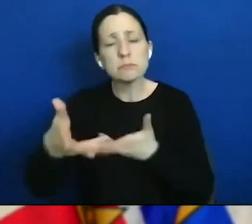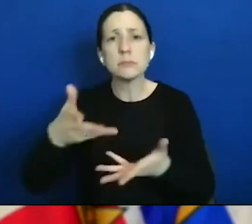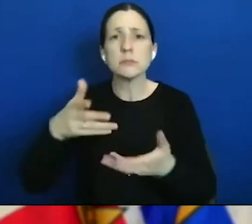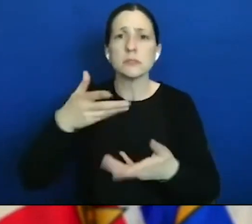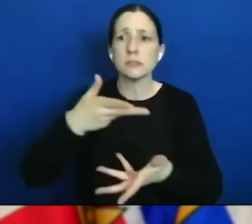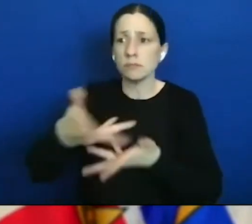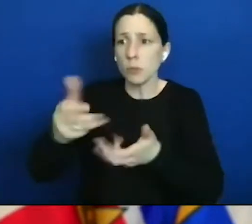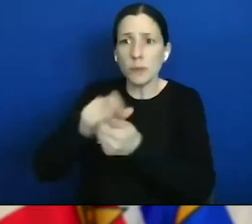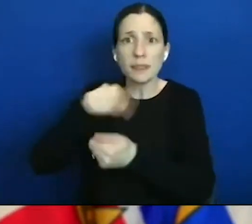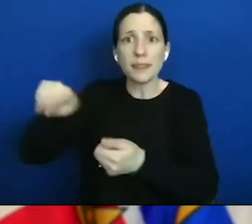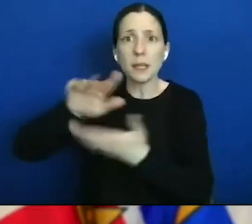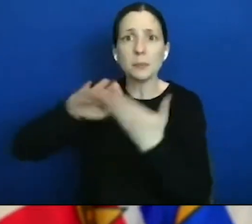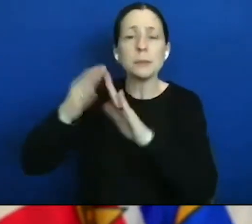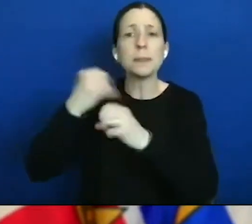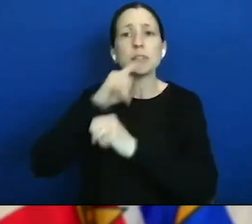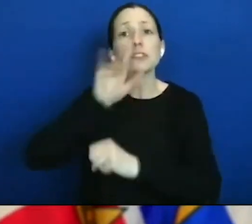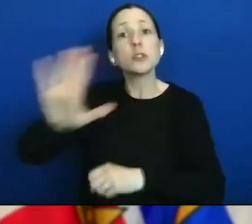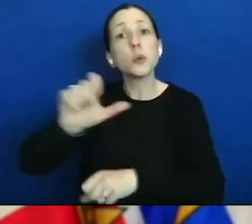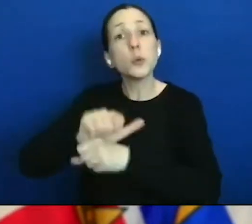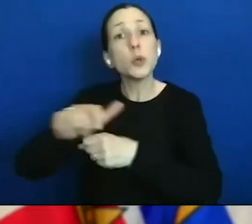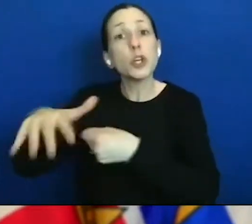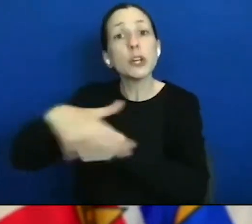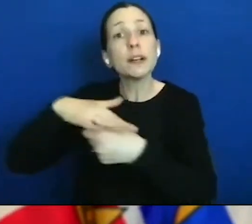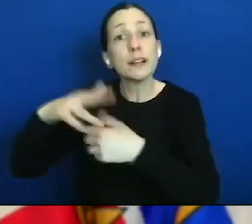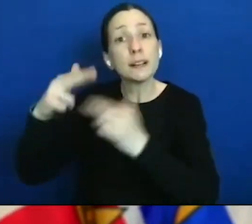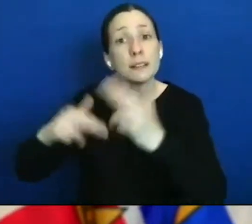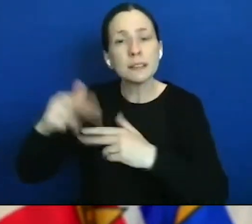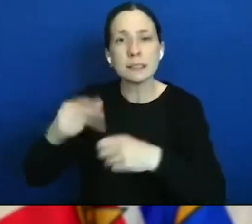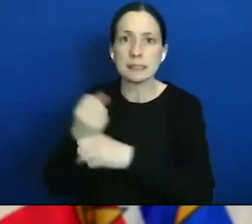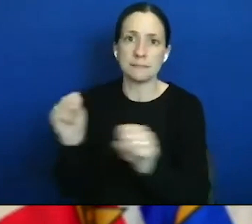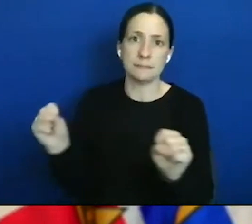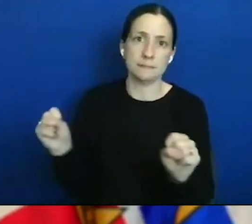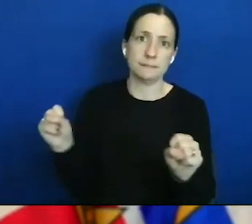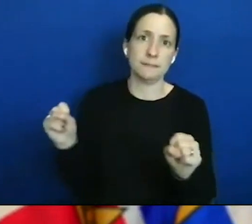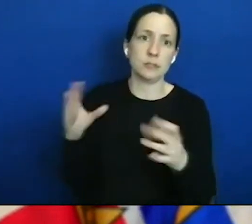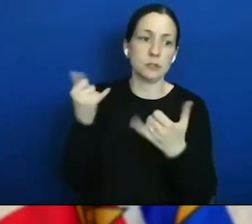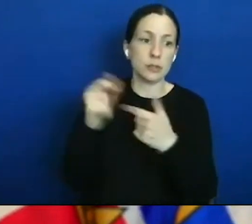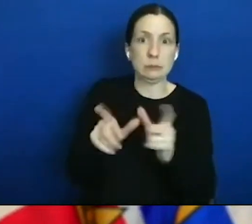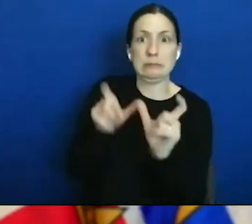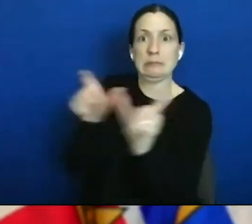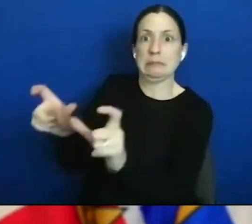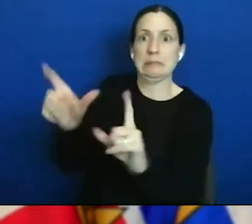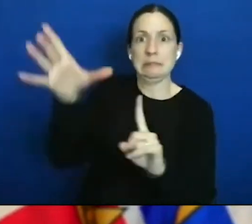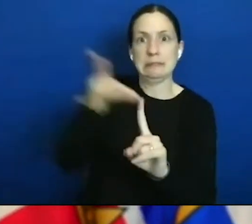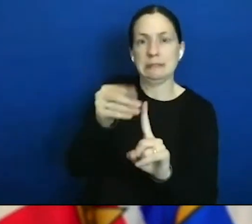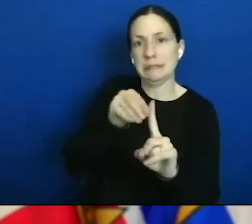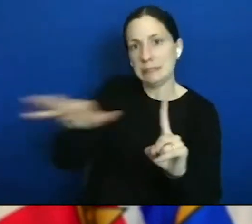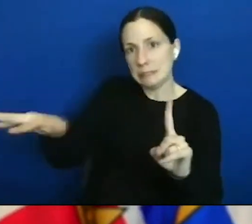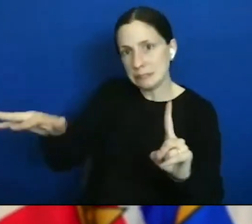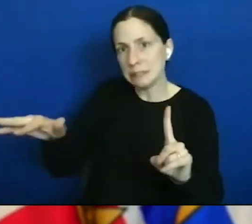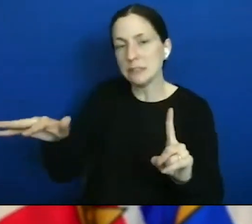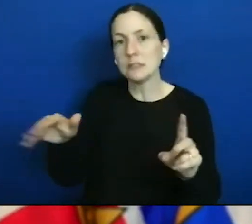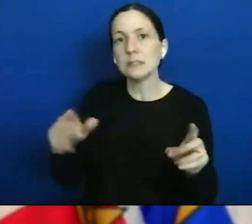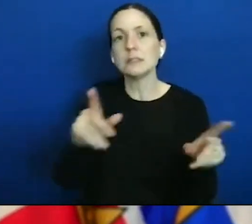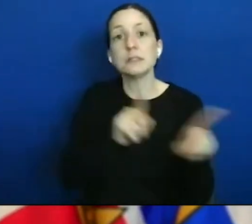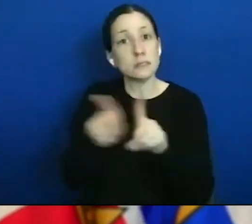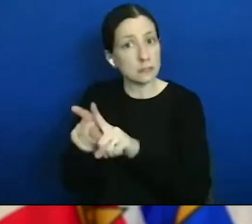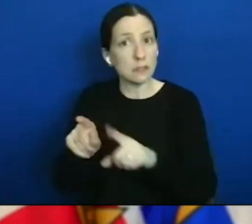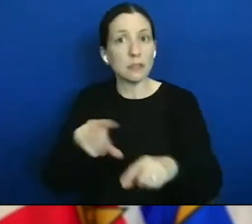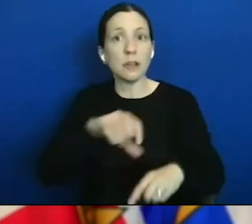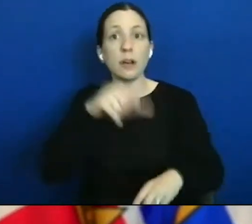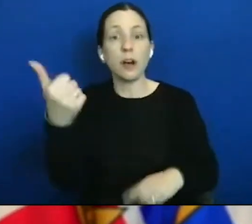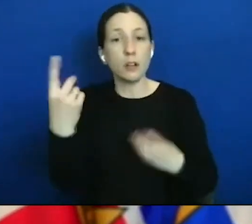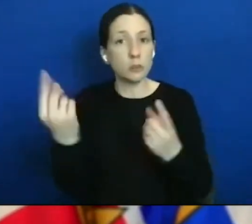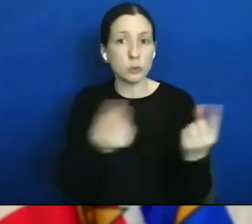workplaces safer, making sure they had what they need to try and prevent transmission. And of course, the other measures that we took across the